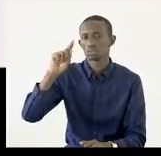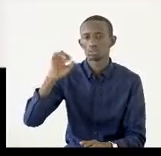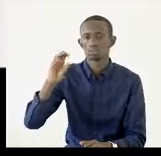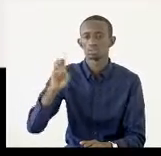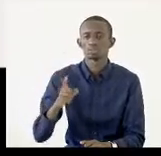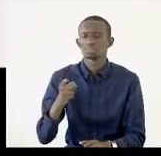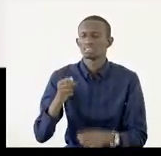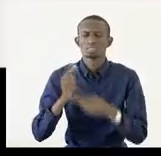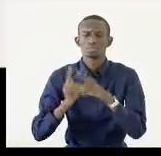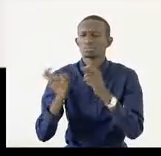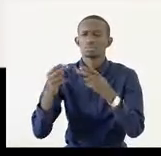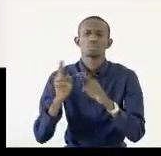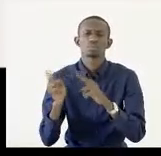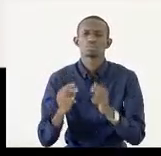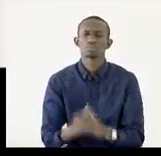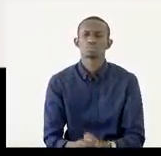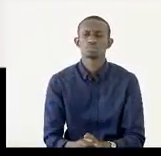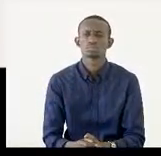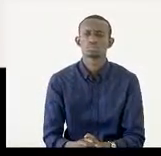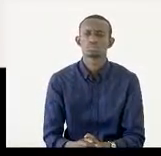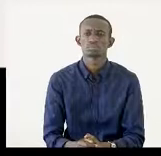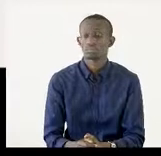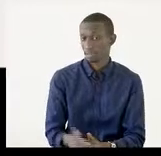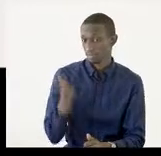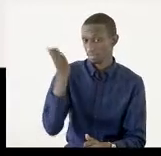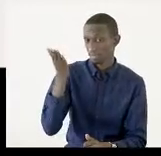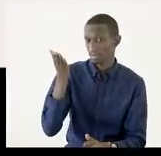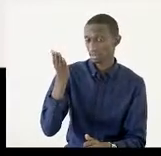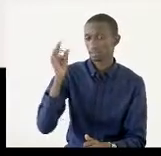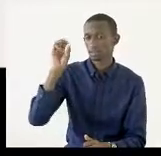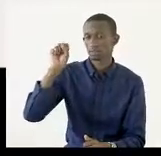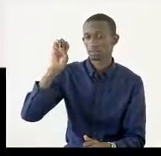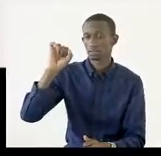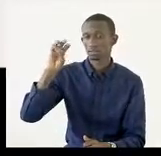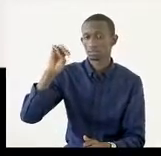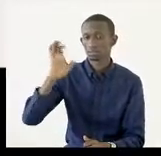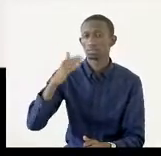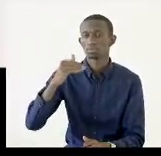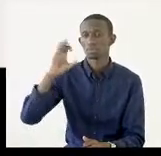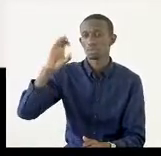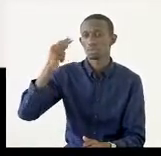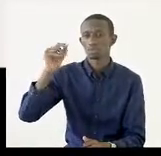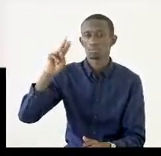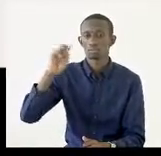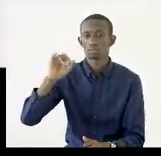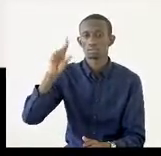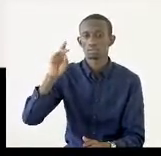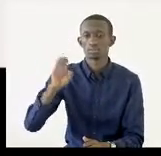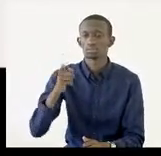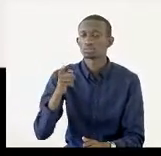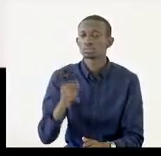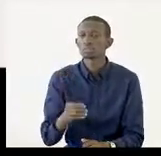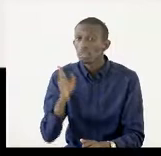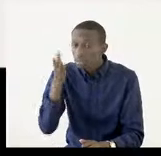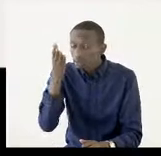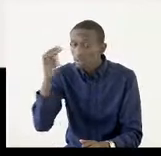names. Semicarbazones. So this is a semicarbazide, as even this one. So when this is an